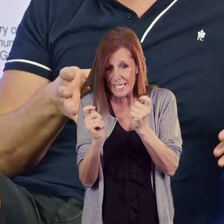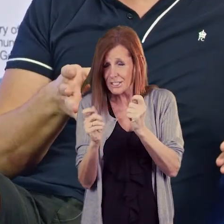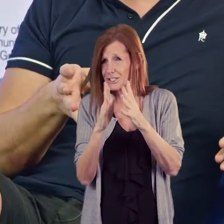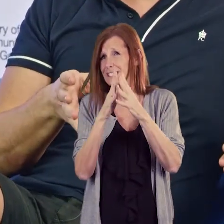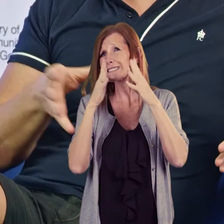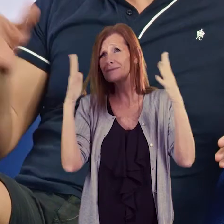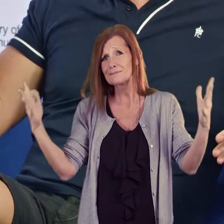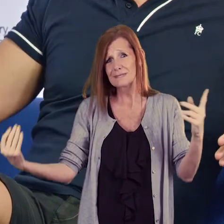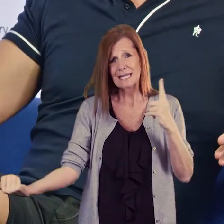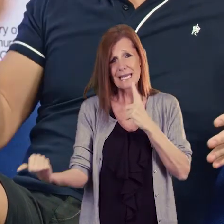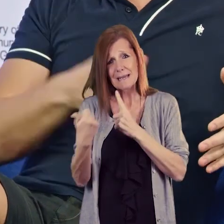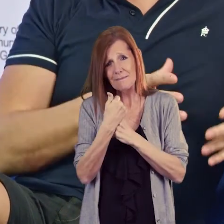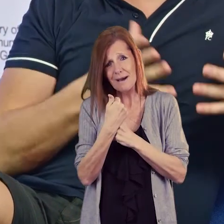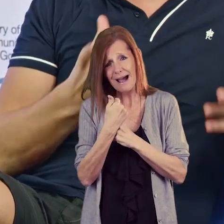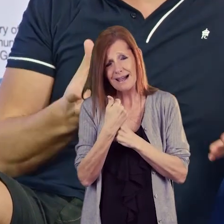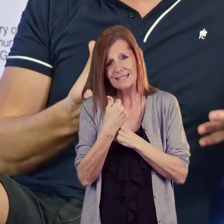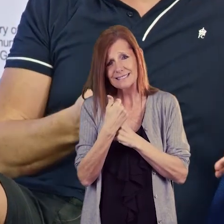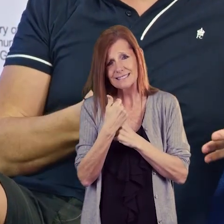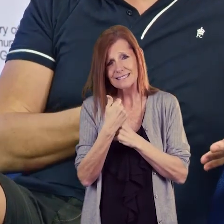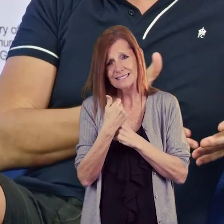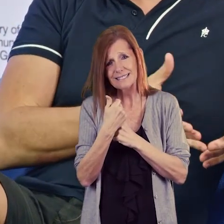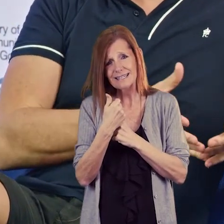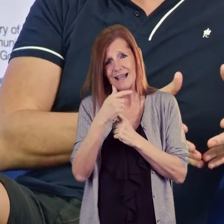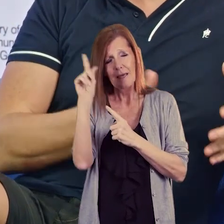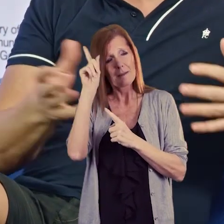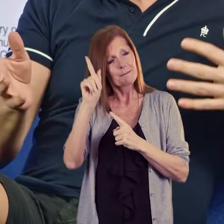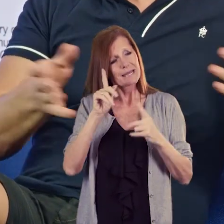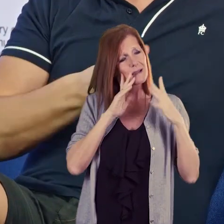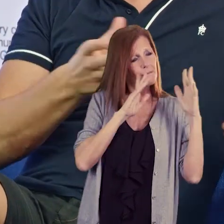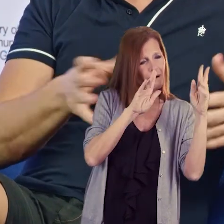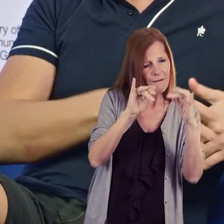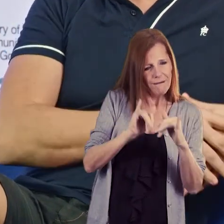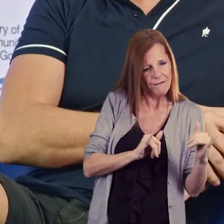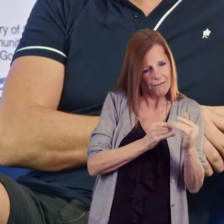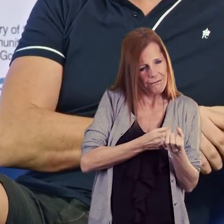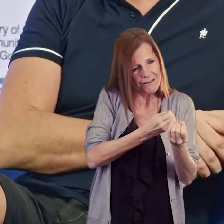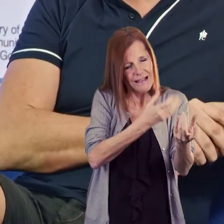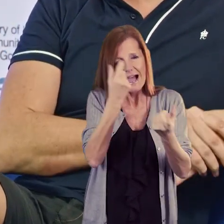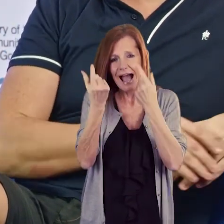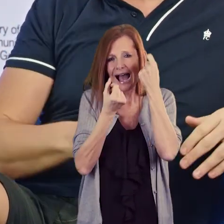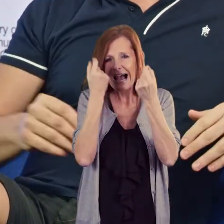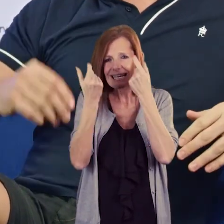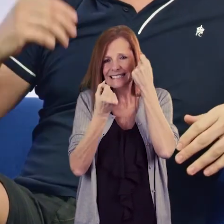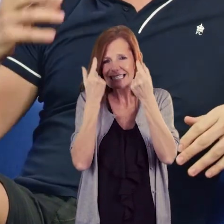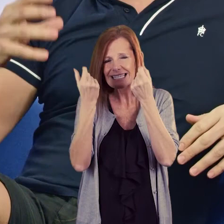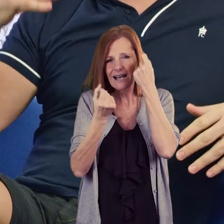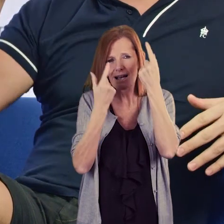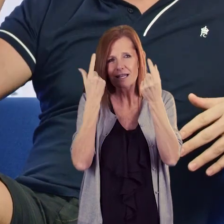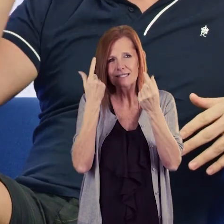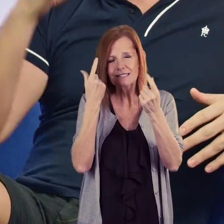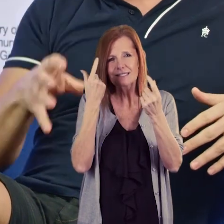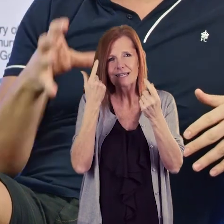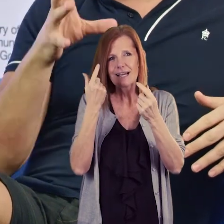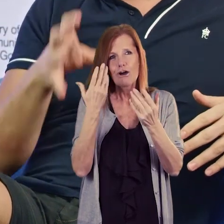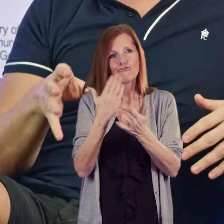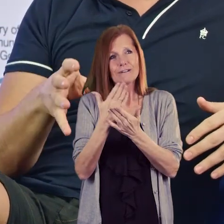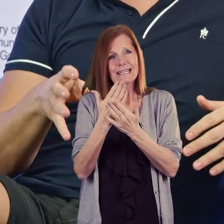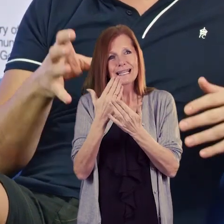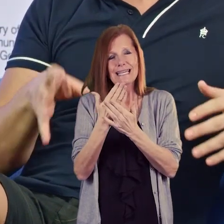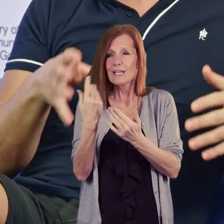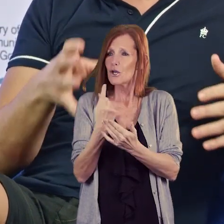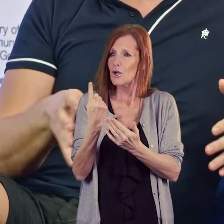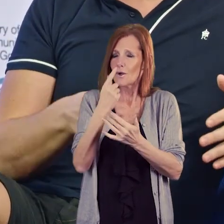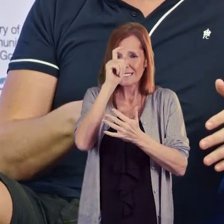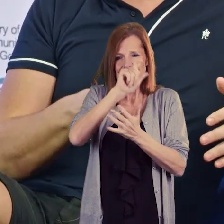big differences. And the guides that have come down to Mick's property and given him some suggestions as well, it's actually the people